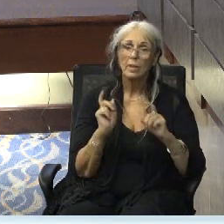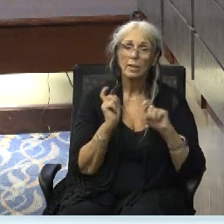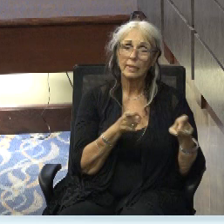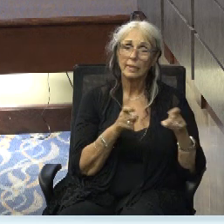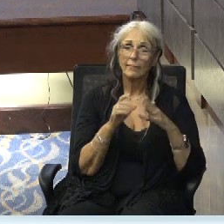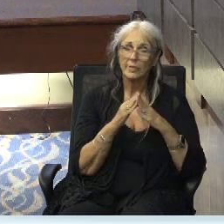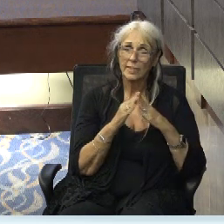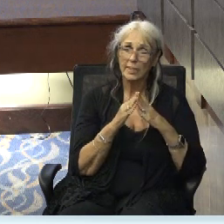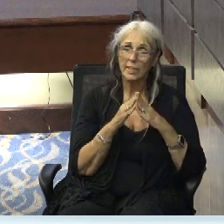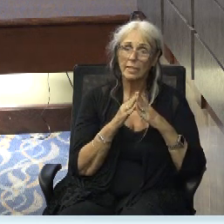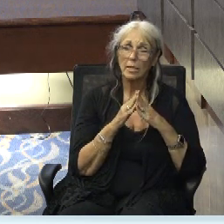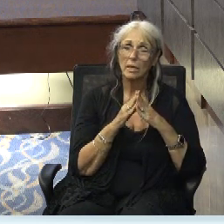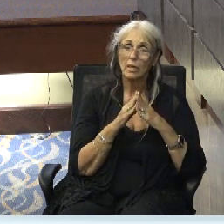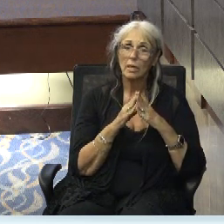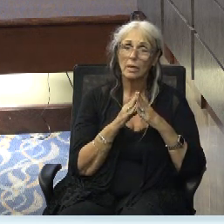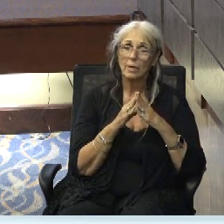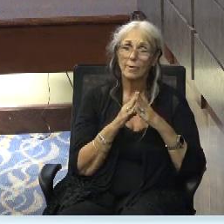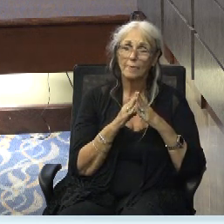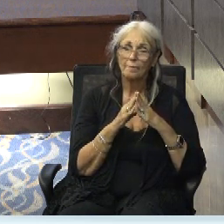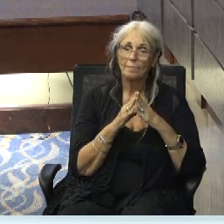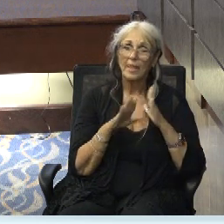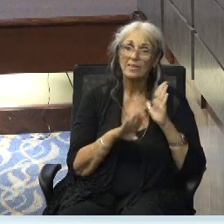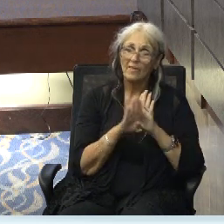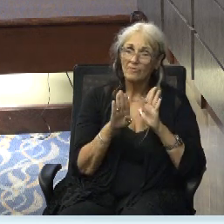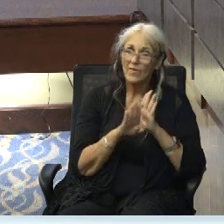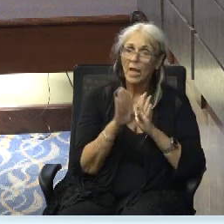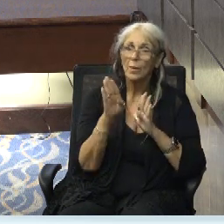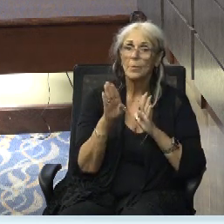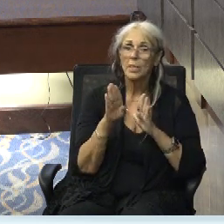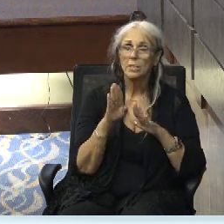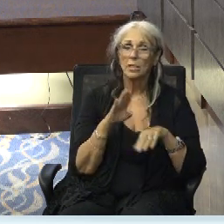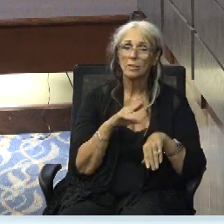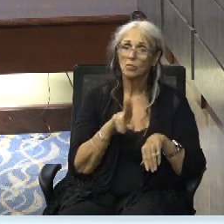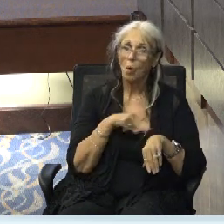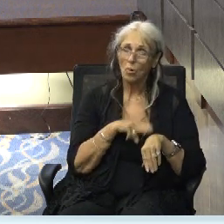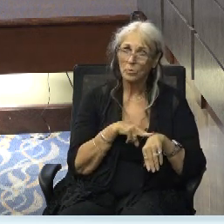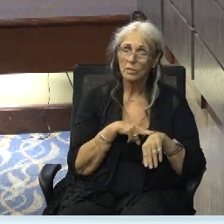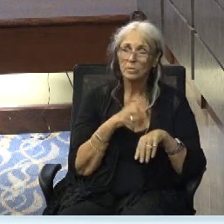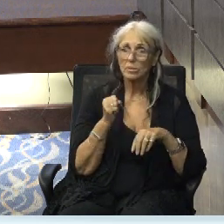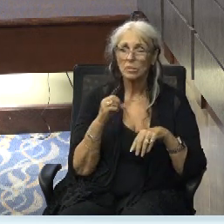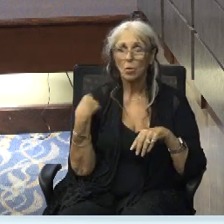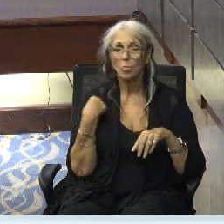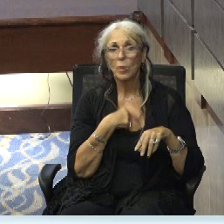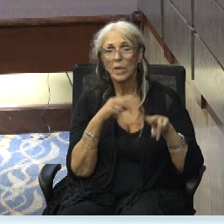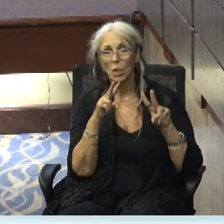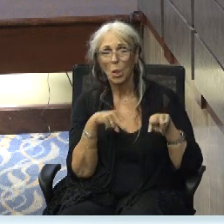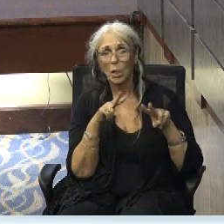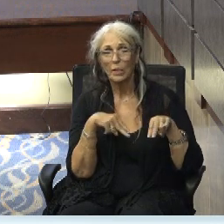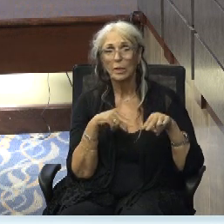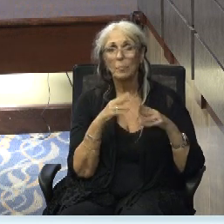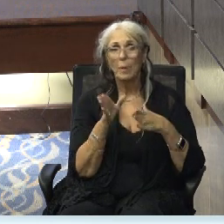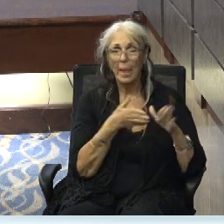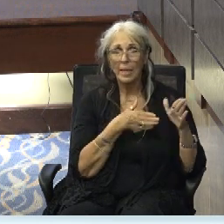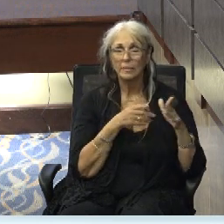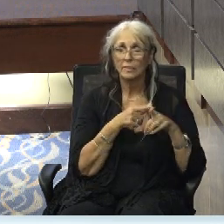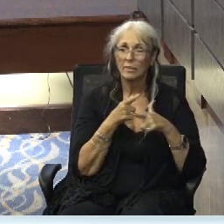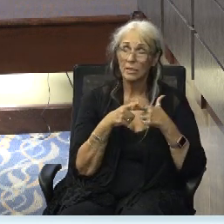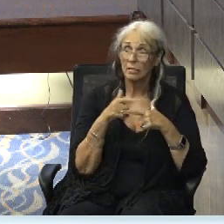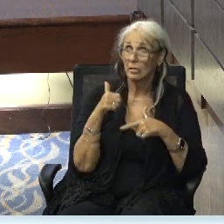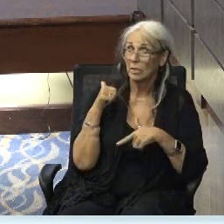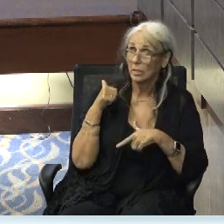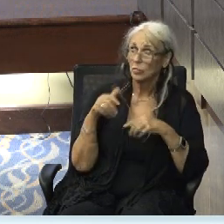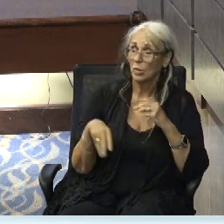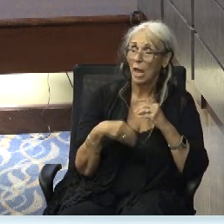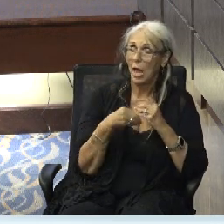city, provides enhanced development standards, and then it lets us look at the specific plans. And so this would add